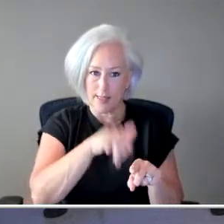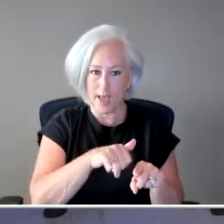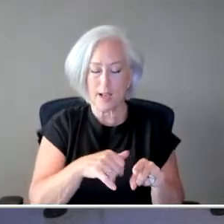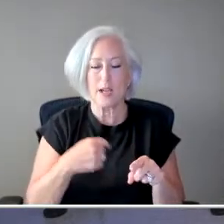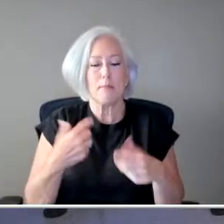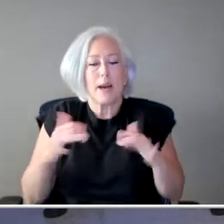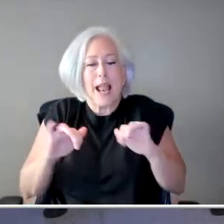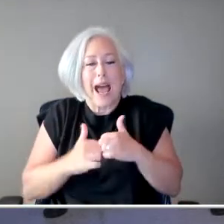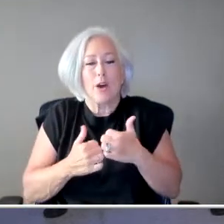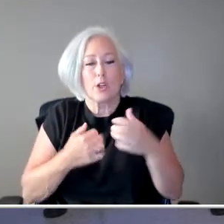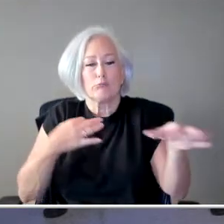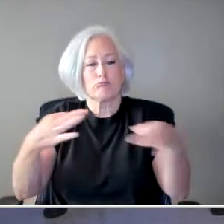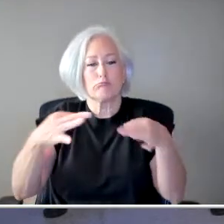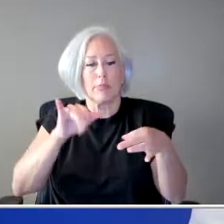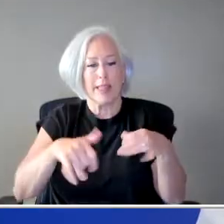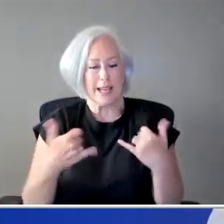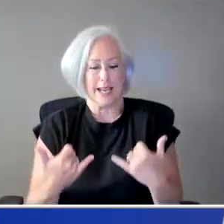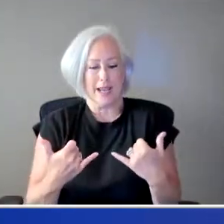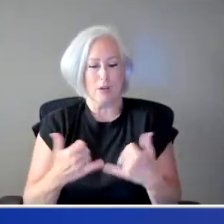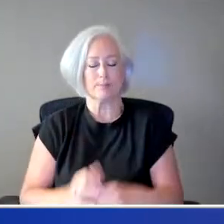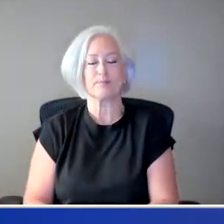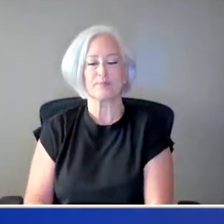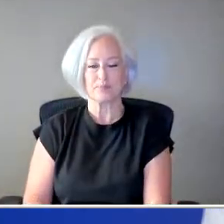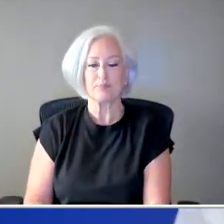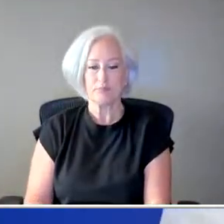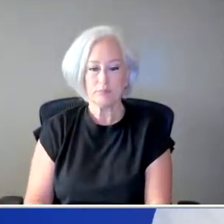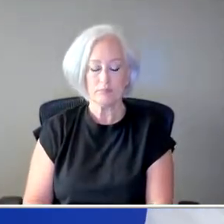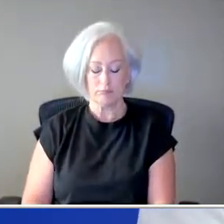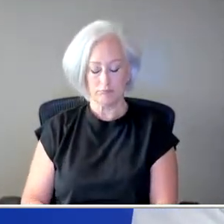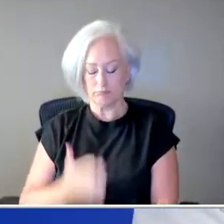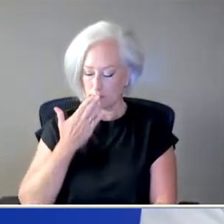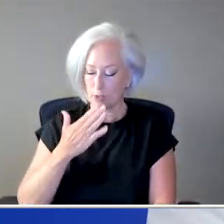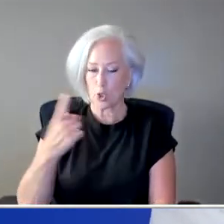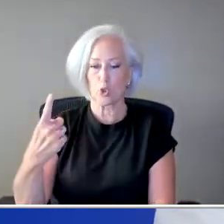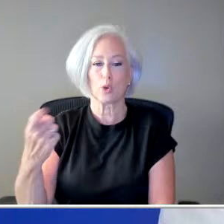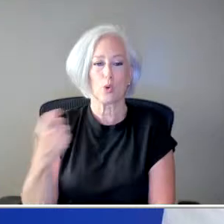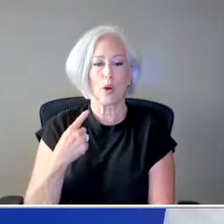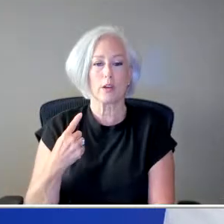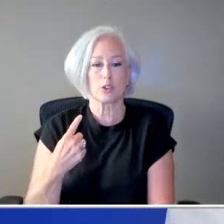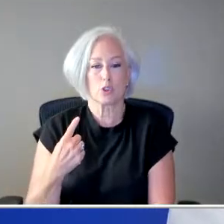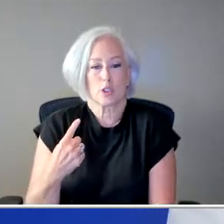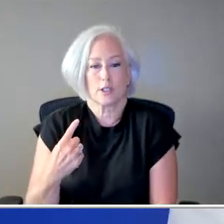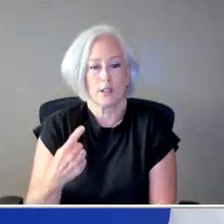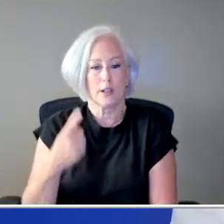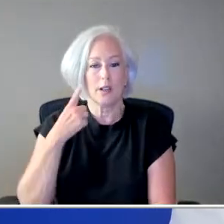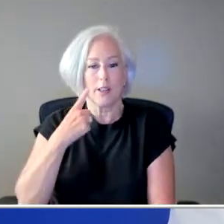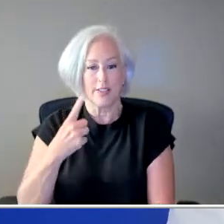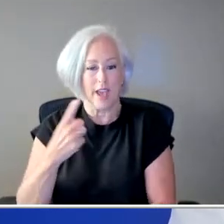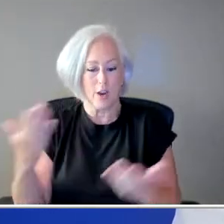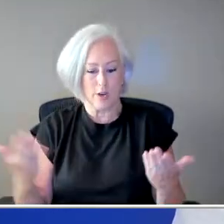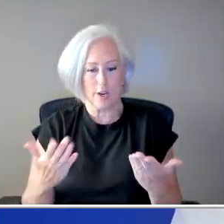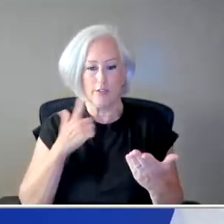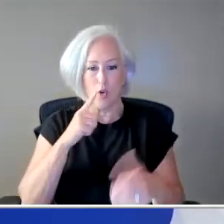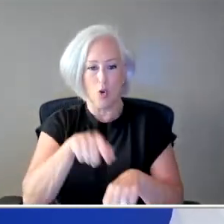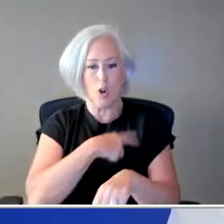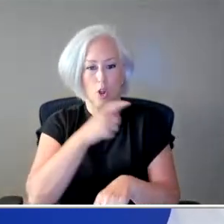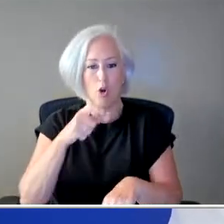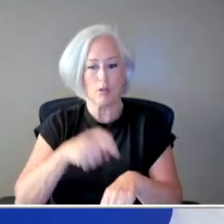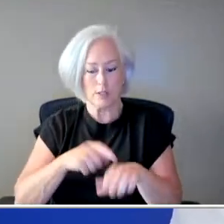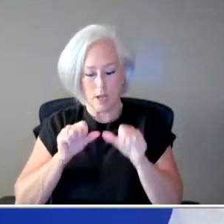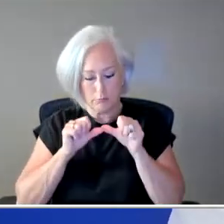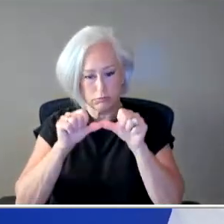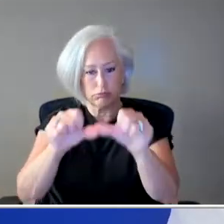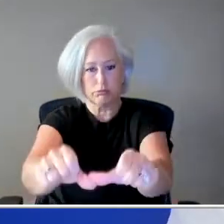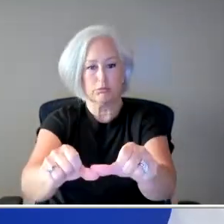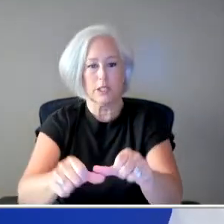it? That's a great question, because they're in this for the long term. It's not an easy field, it's not a short